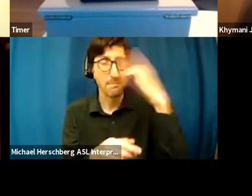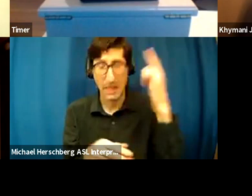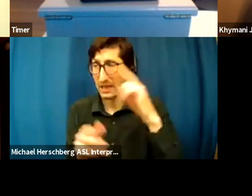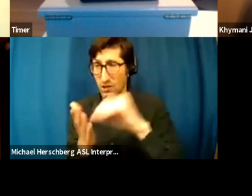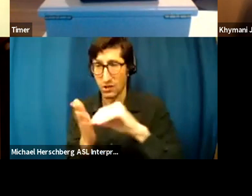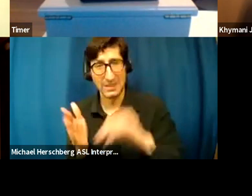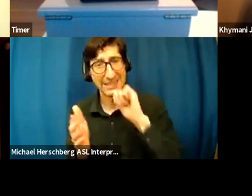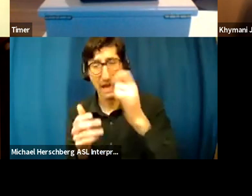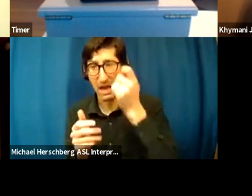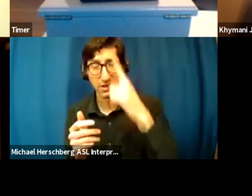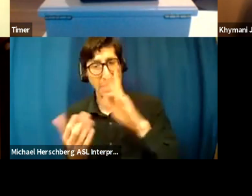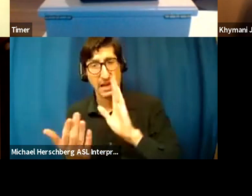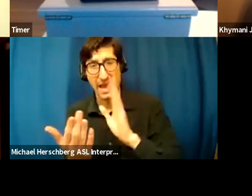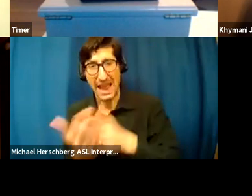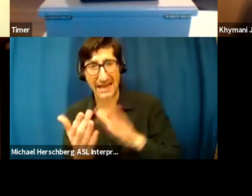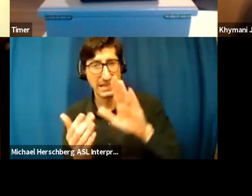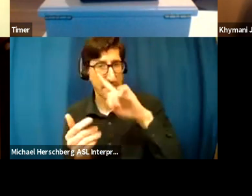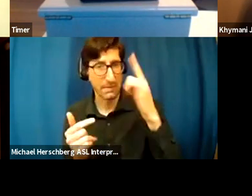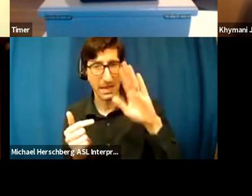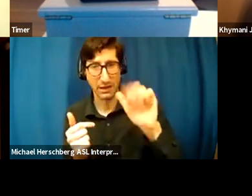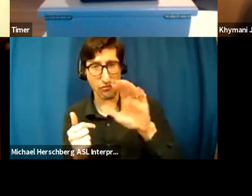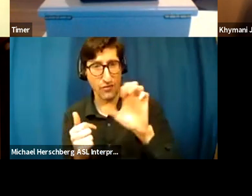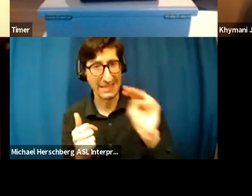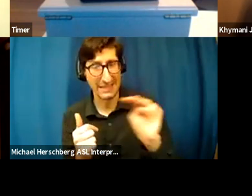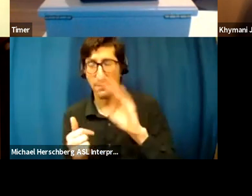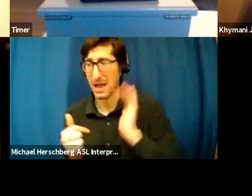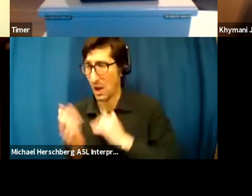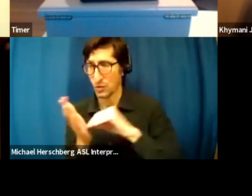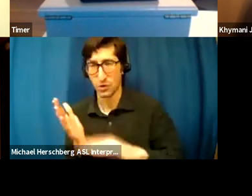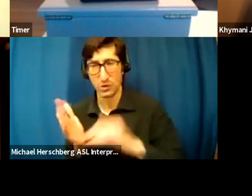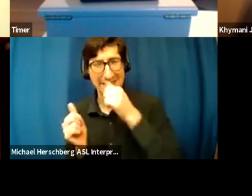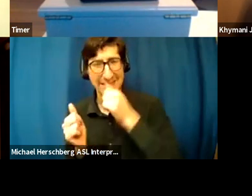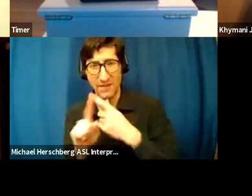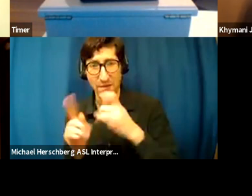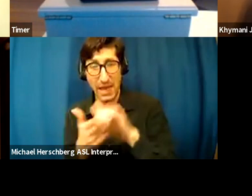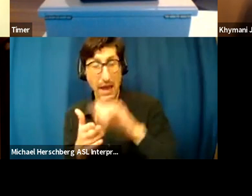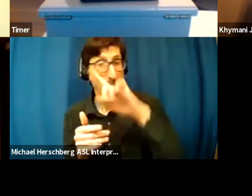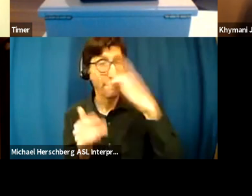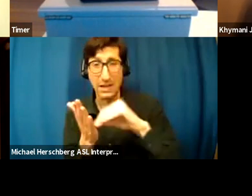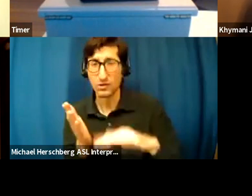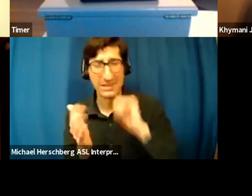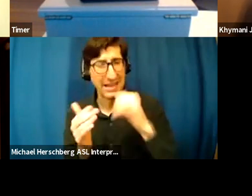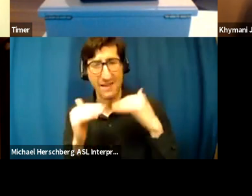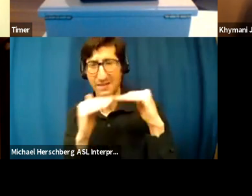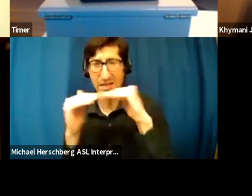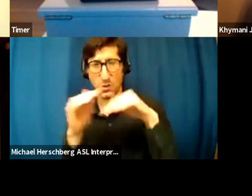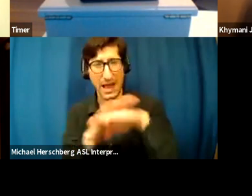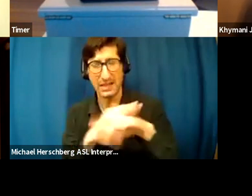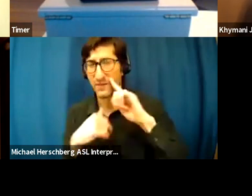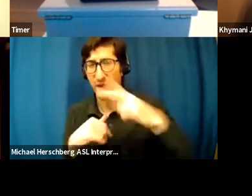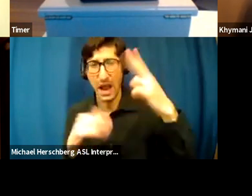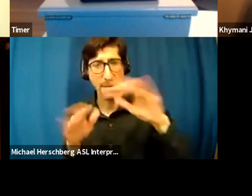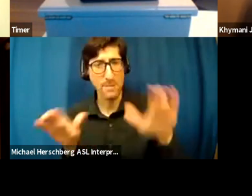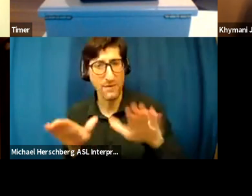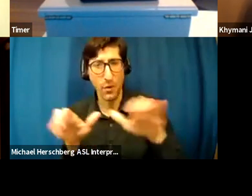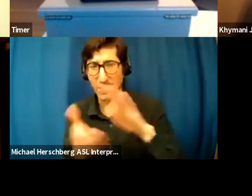anti-Black racism and BPS, and our students suffer as a result. Black students do not have equitable access to high-performing schools,